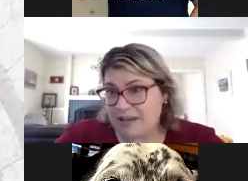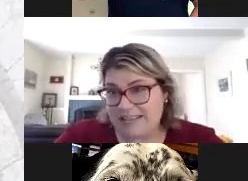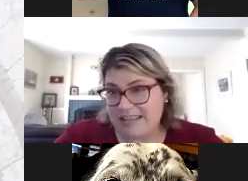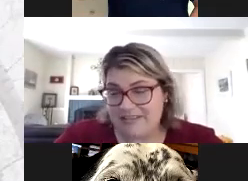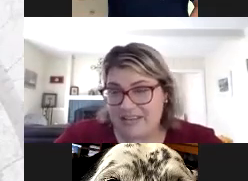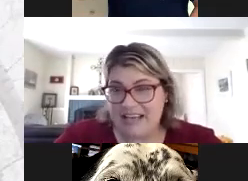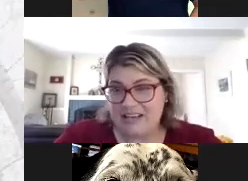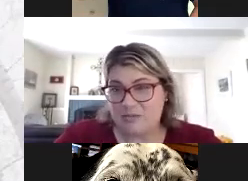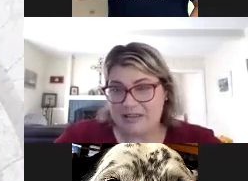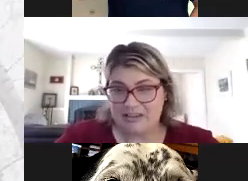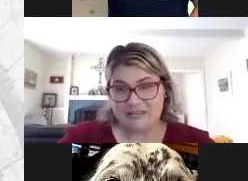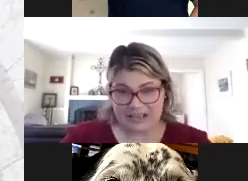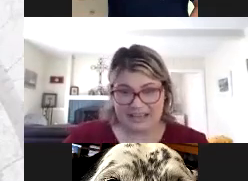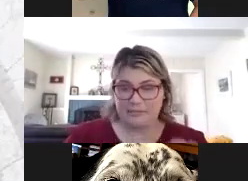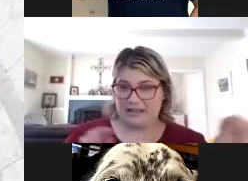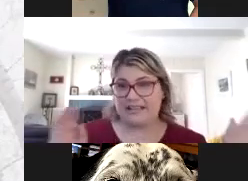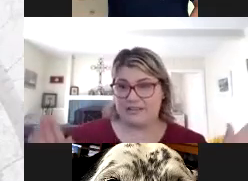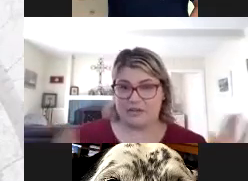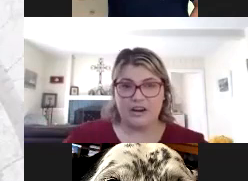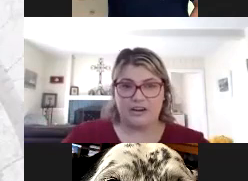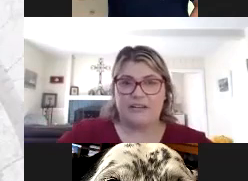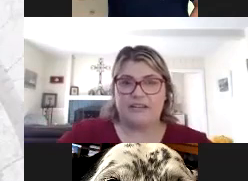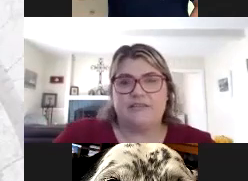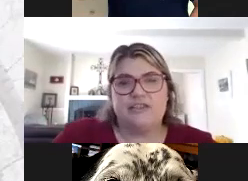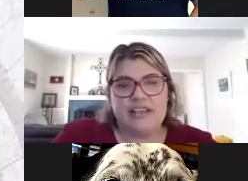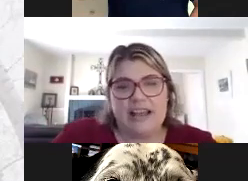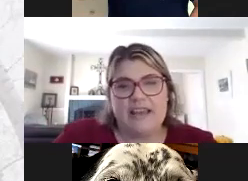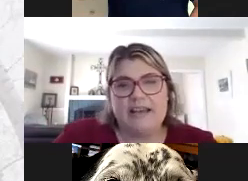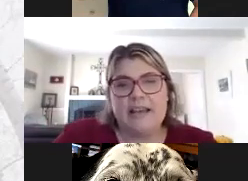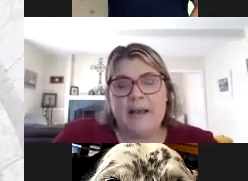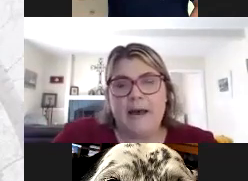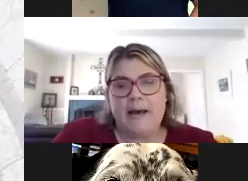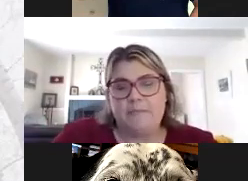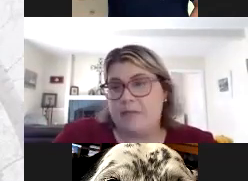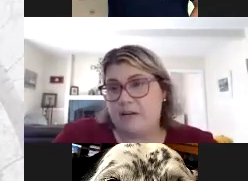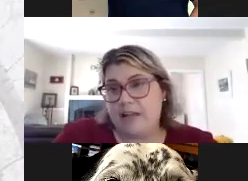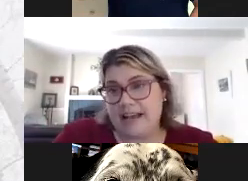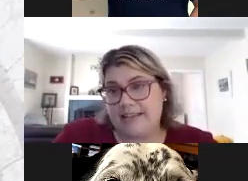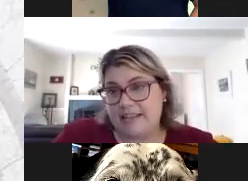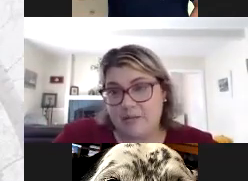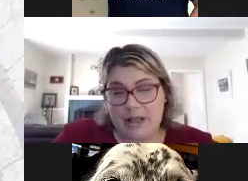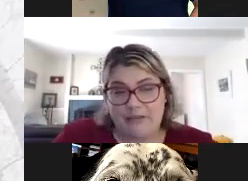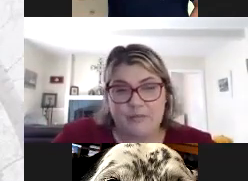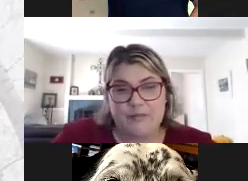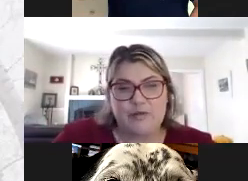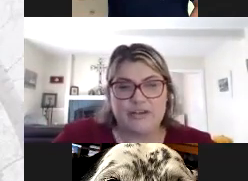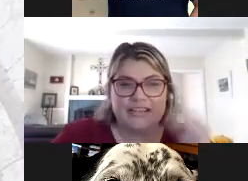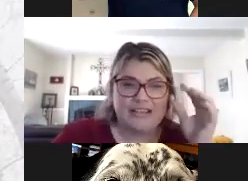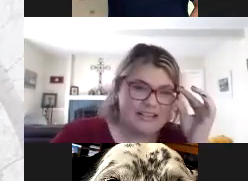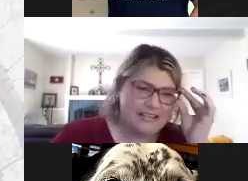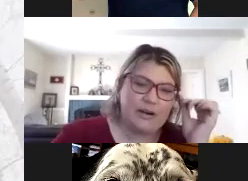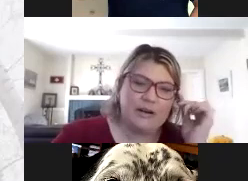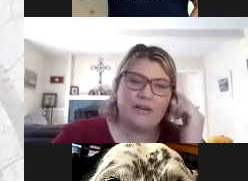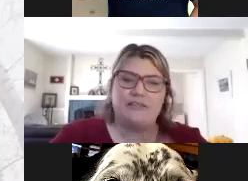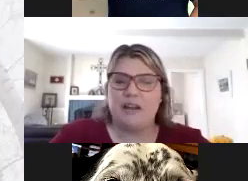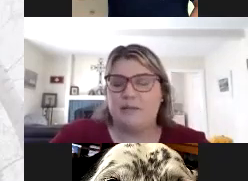term limits, things of that nature, but again, the policies are fairly divergent. And then their last platform support